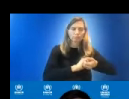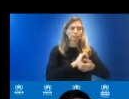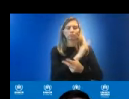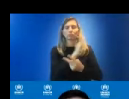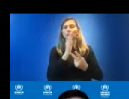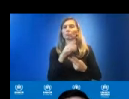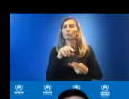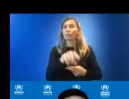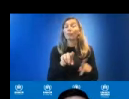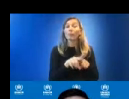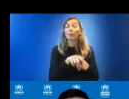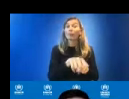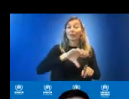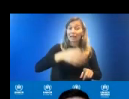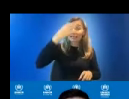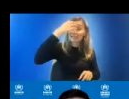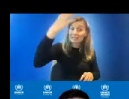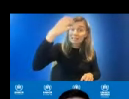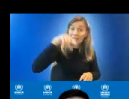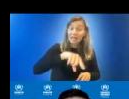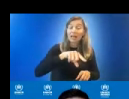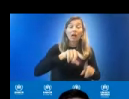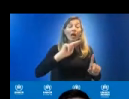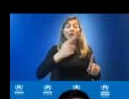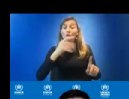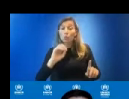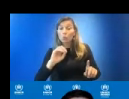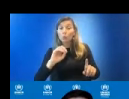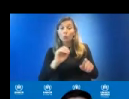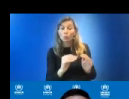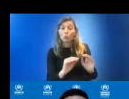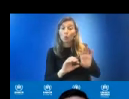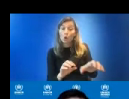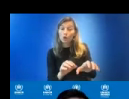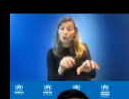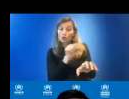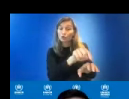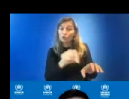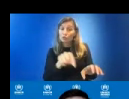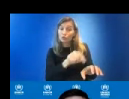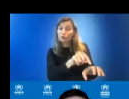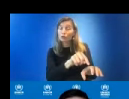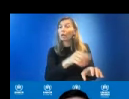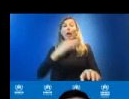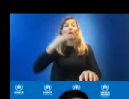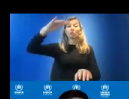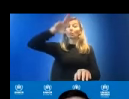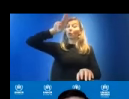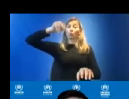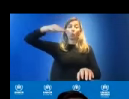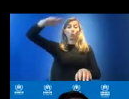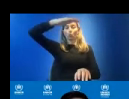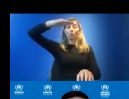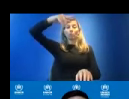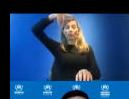state stakeholders, other NGOs and actors at the country level who we might not otherwise interact with if we were looking at things